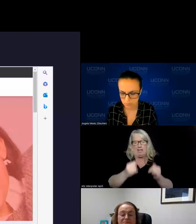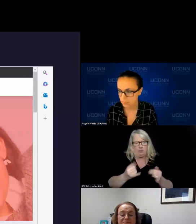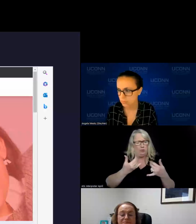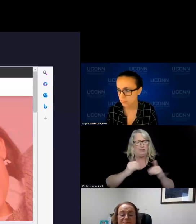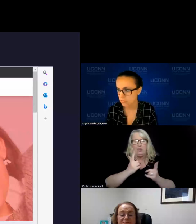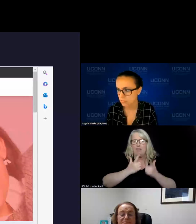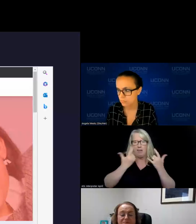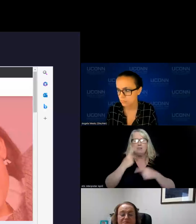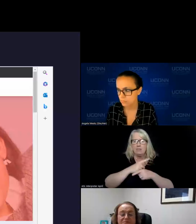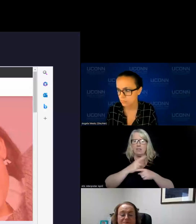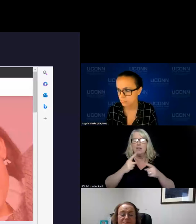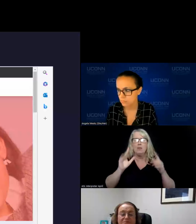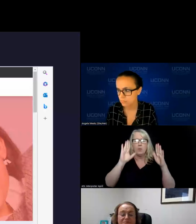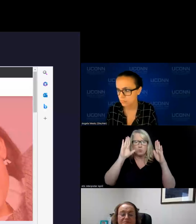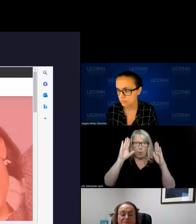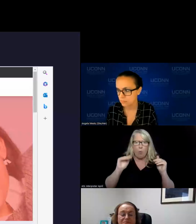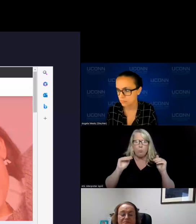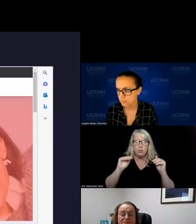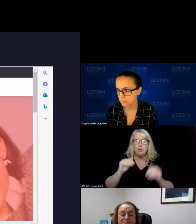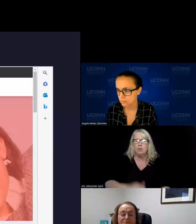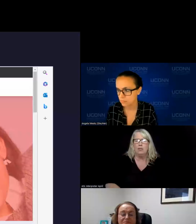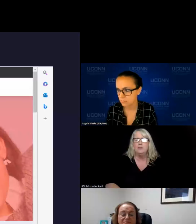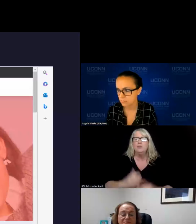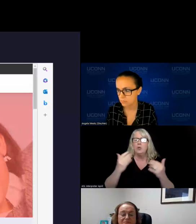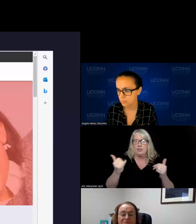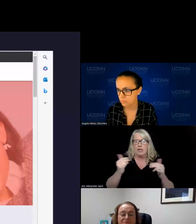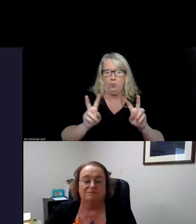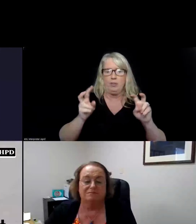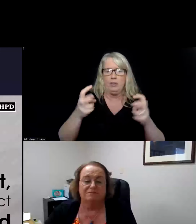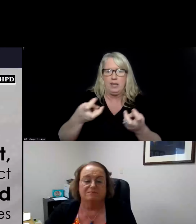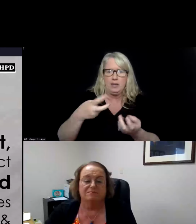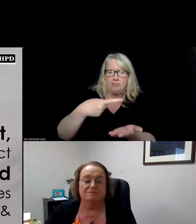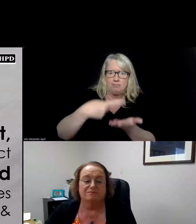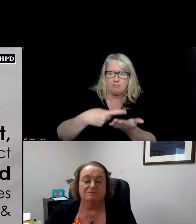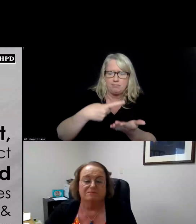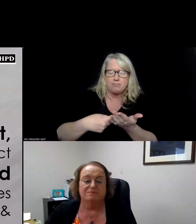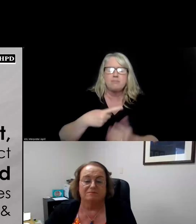but there's hope. And I want to bring in our roundtable so that we can talk about